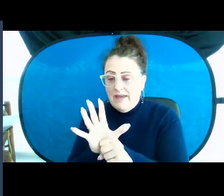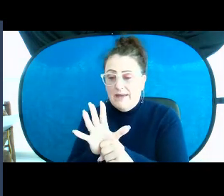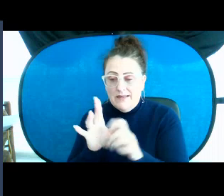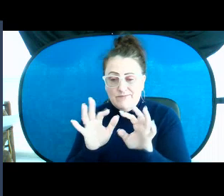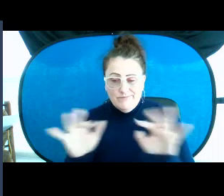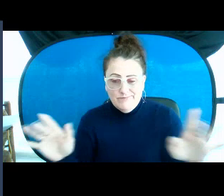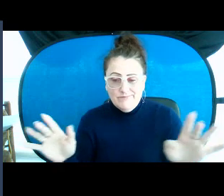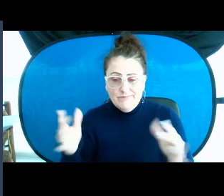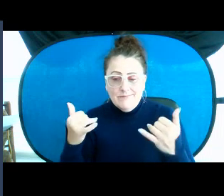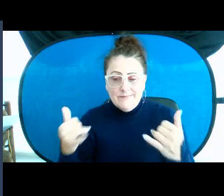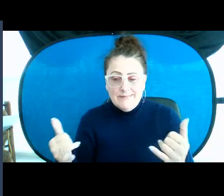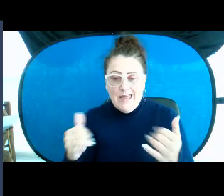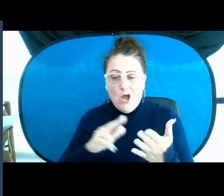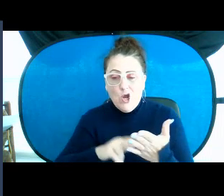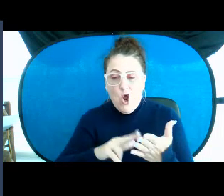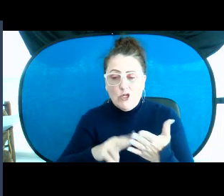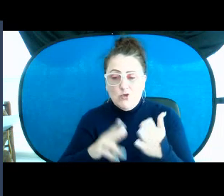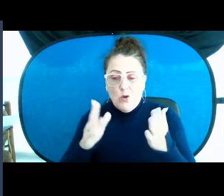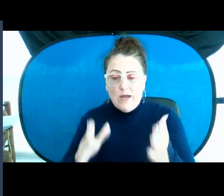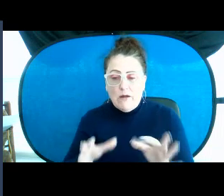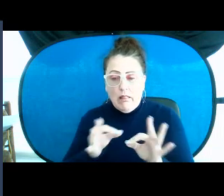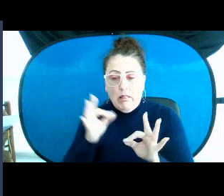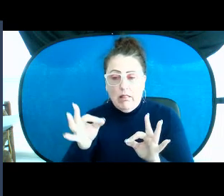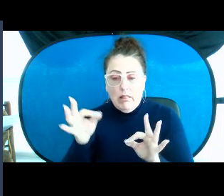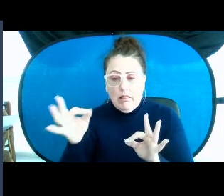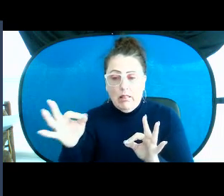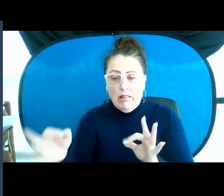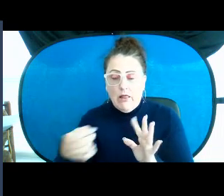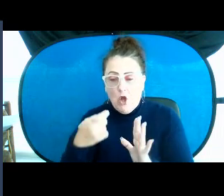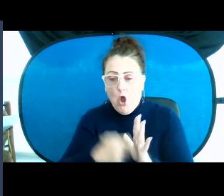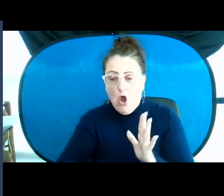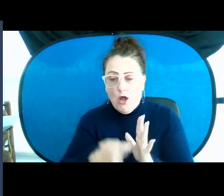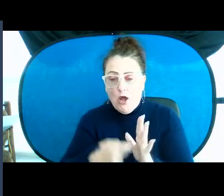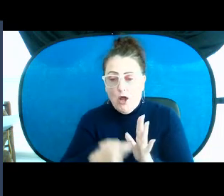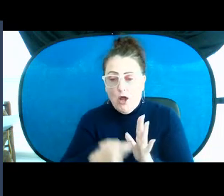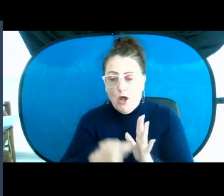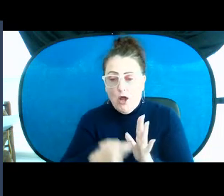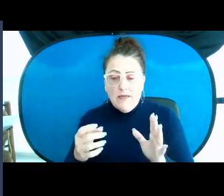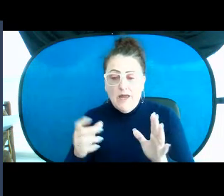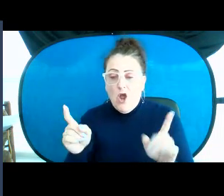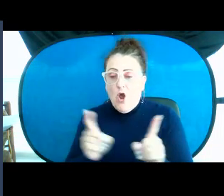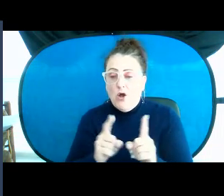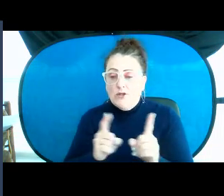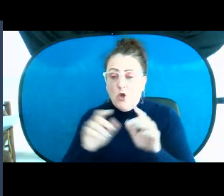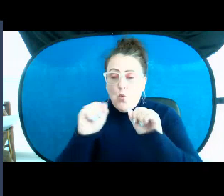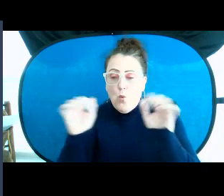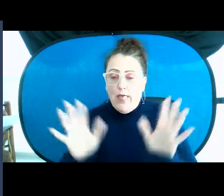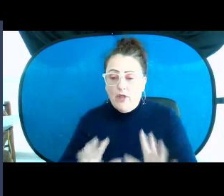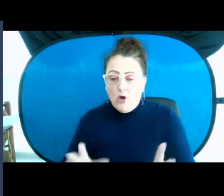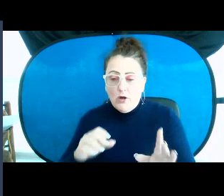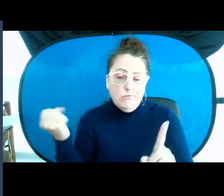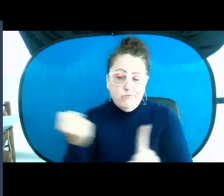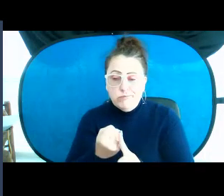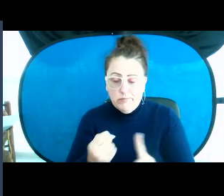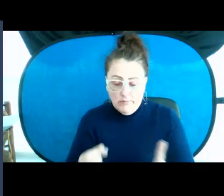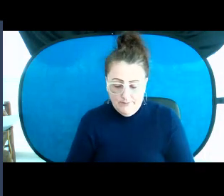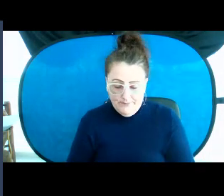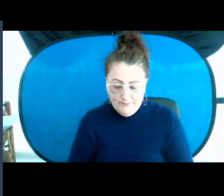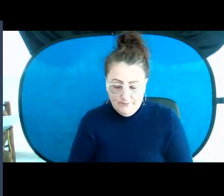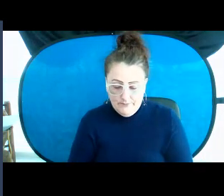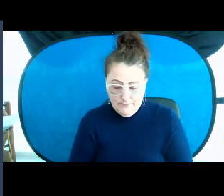by the contractor, and delays caused by utility issues and unexpected weather events. The San Bernardino County